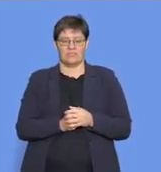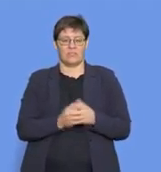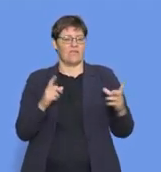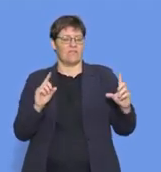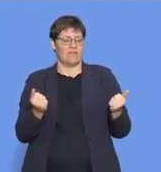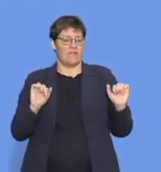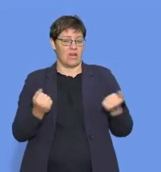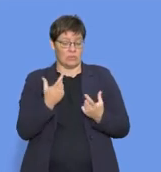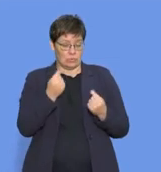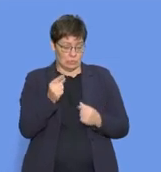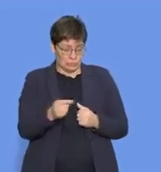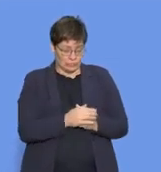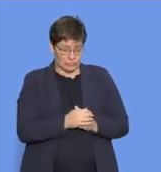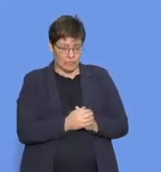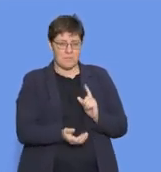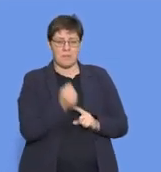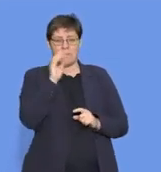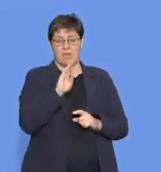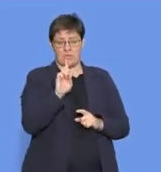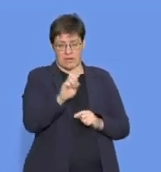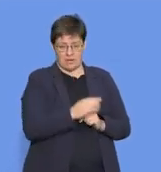Okay, let's do that quickly.